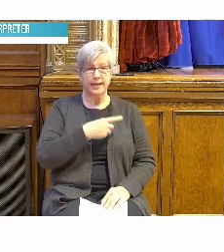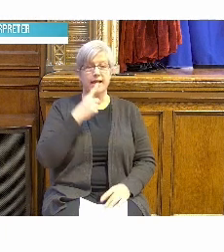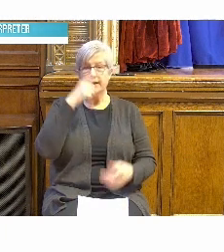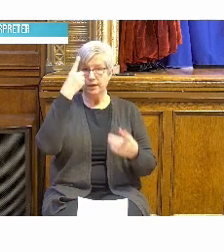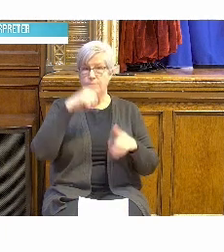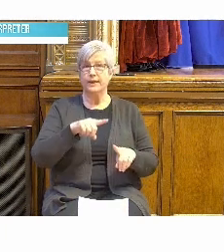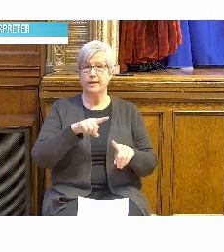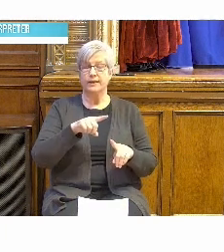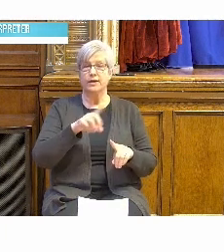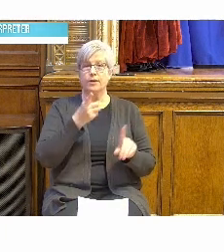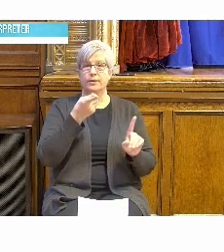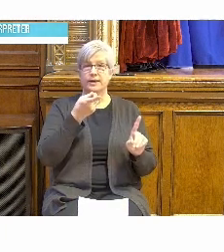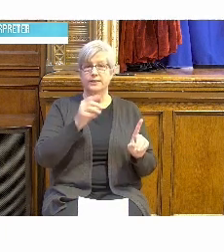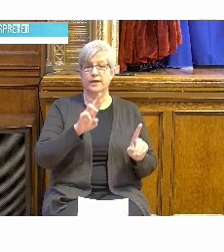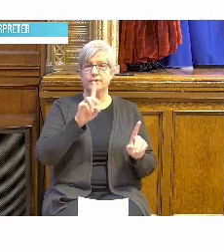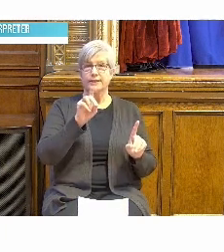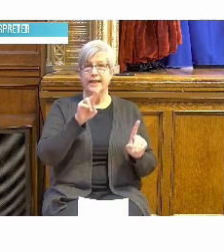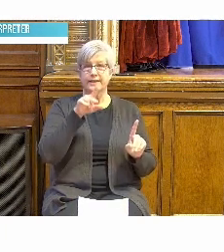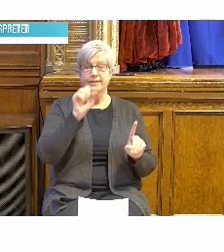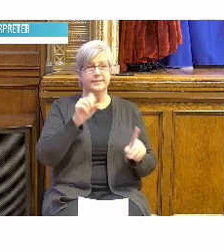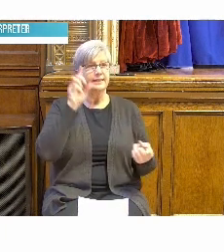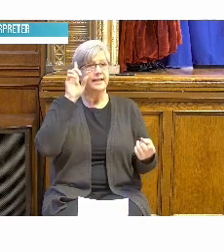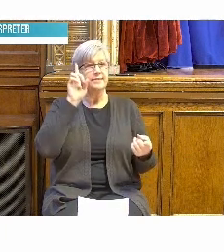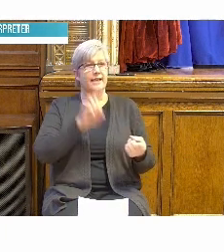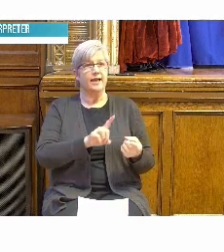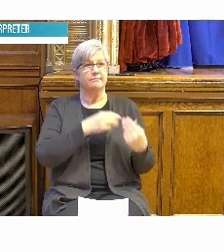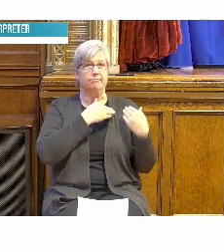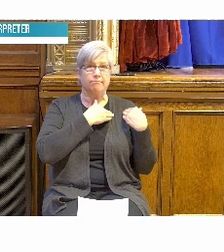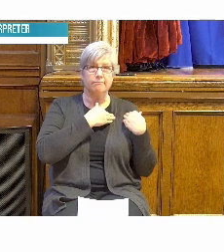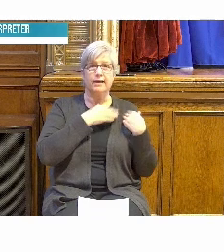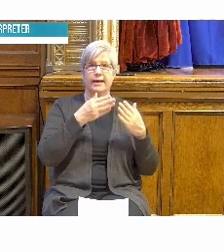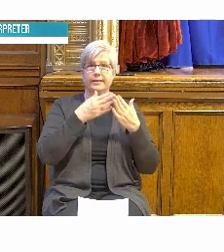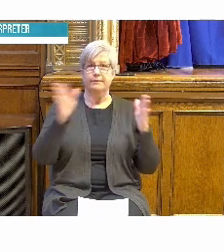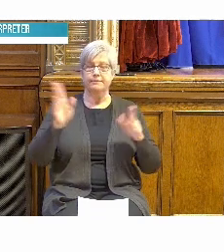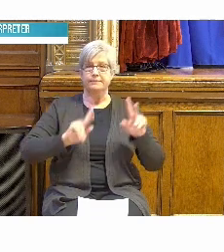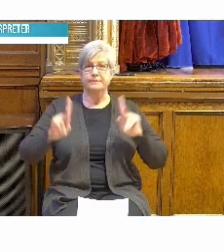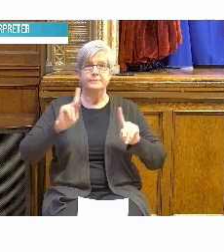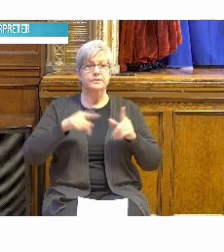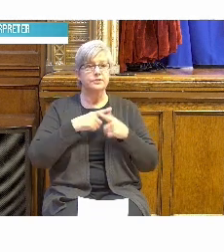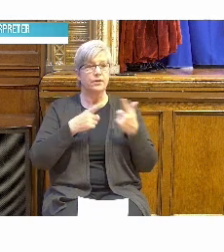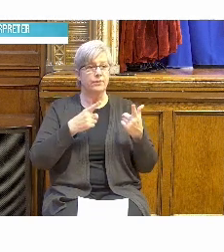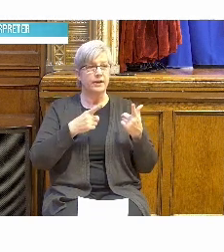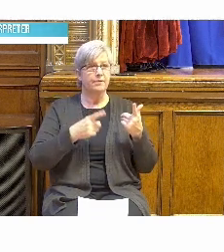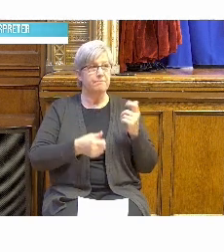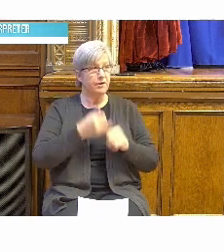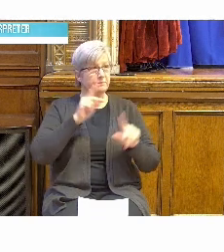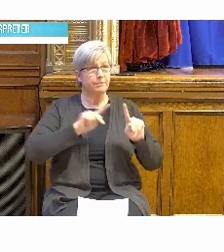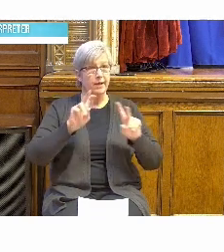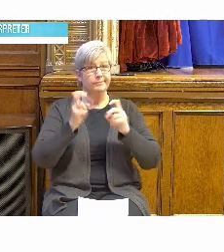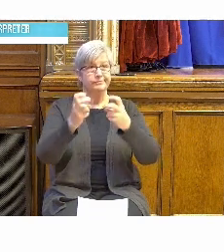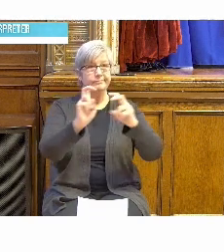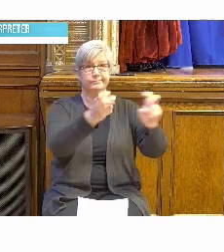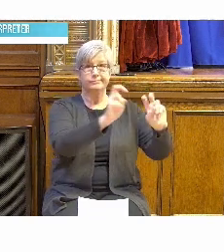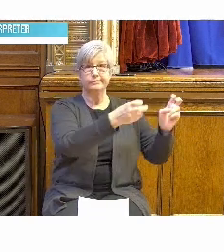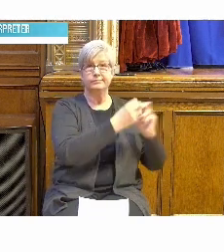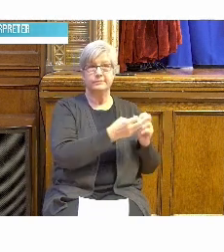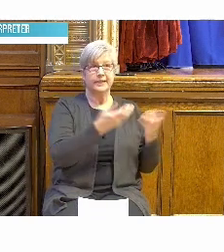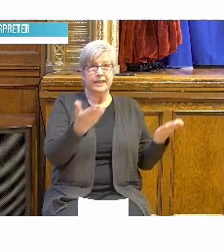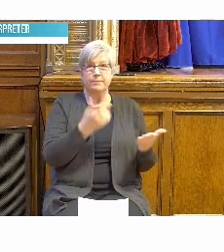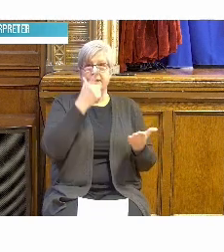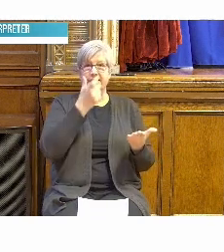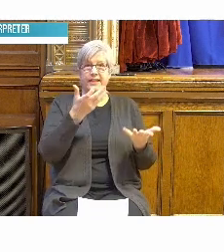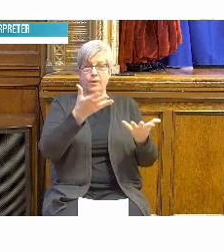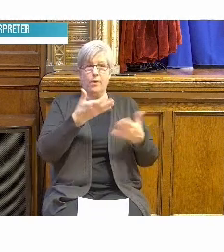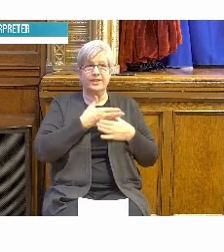less taxing on the public as well. And so probably the majority of these individuals that are here present today came because they wanted